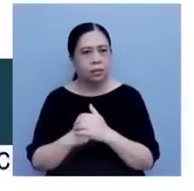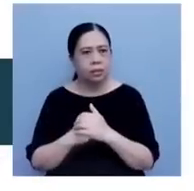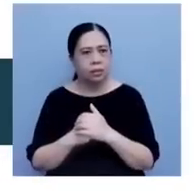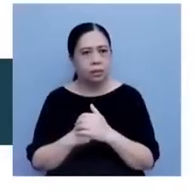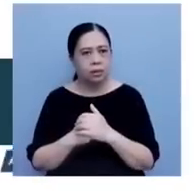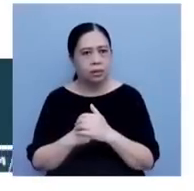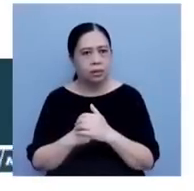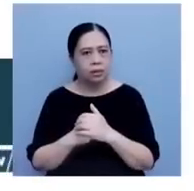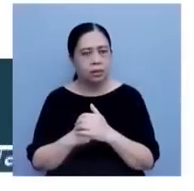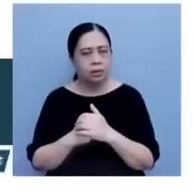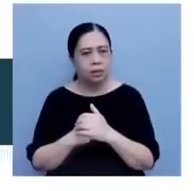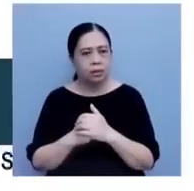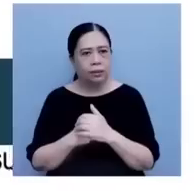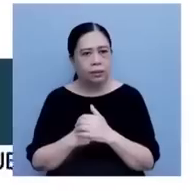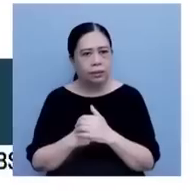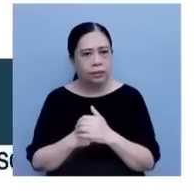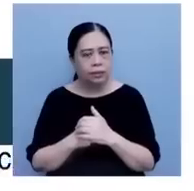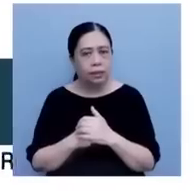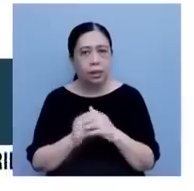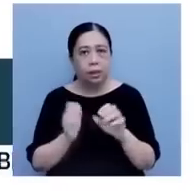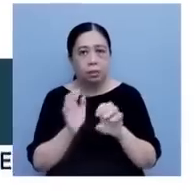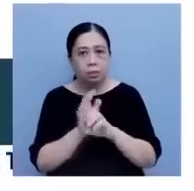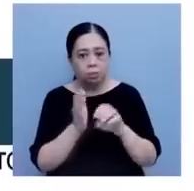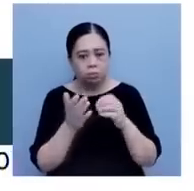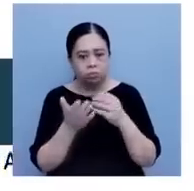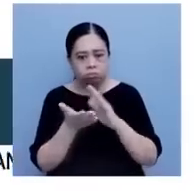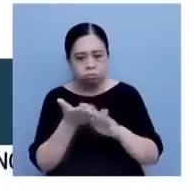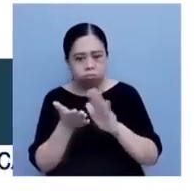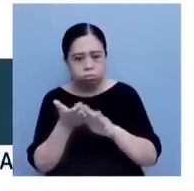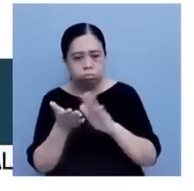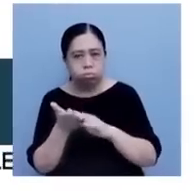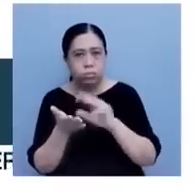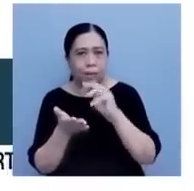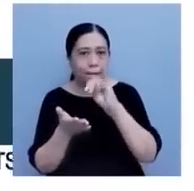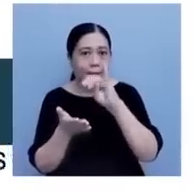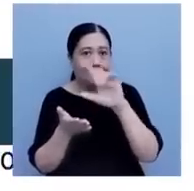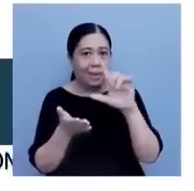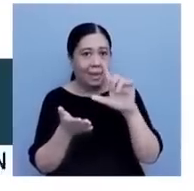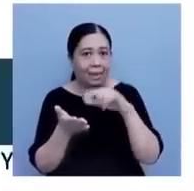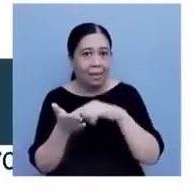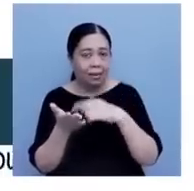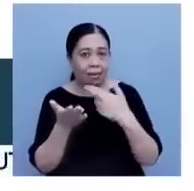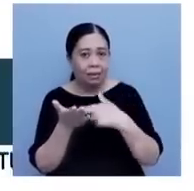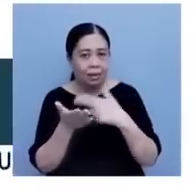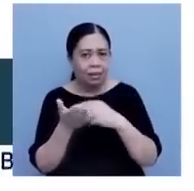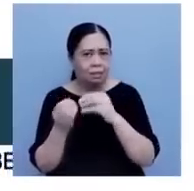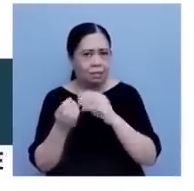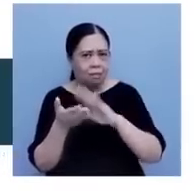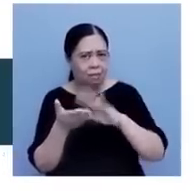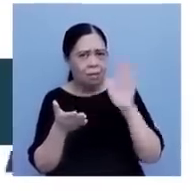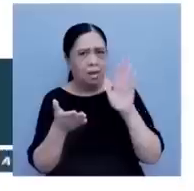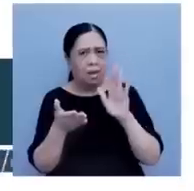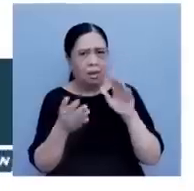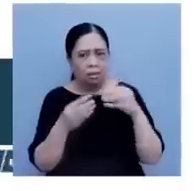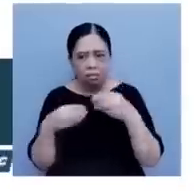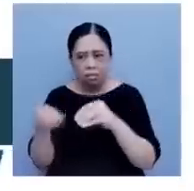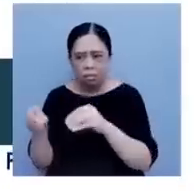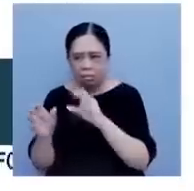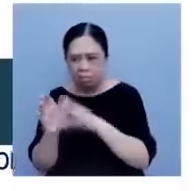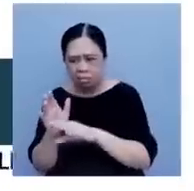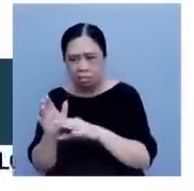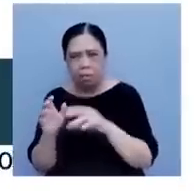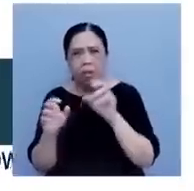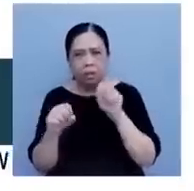the mill cost, then that would be a case where we